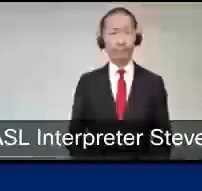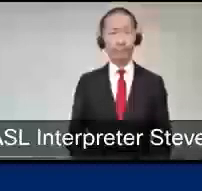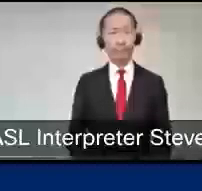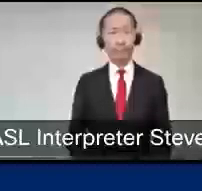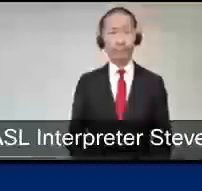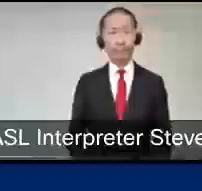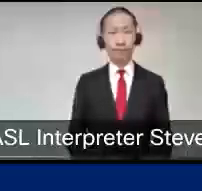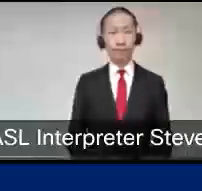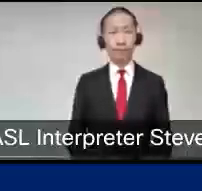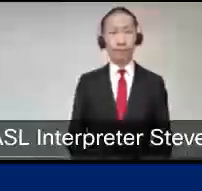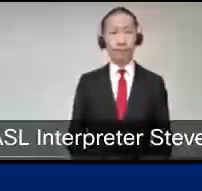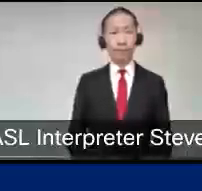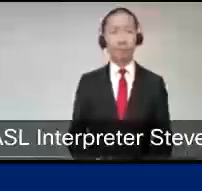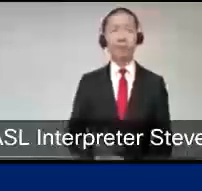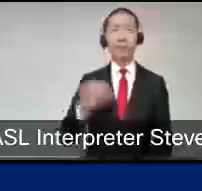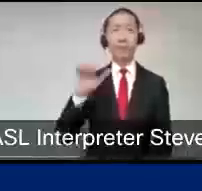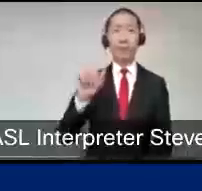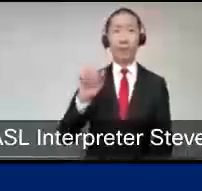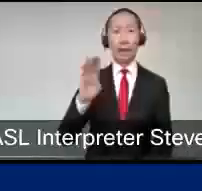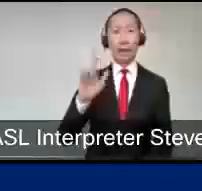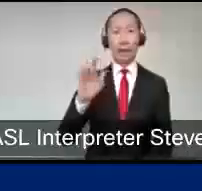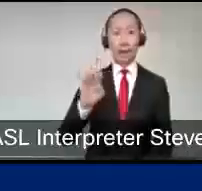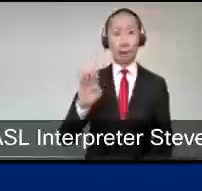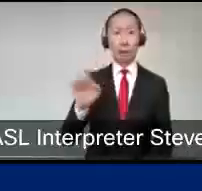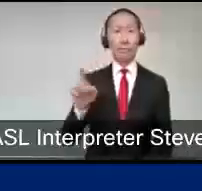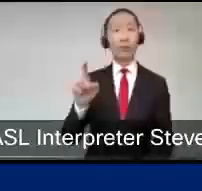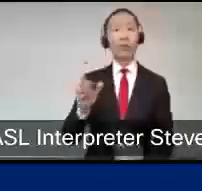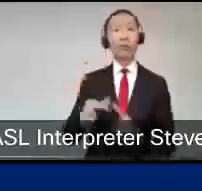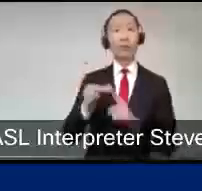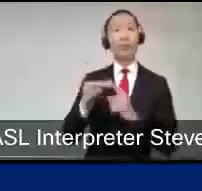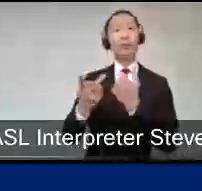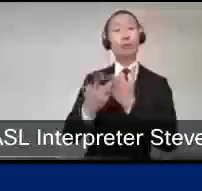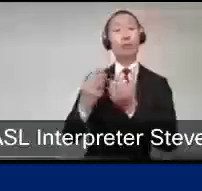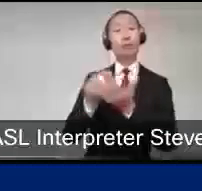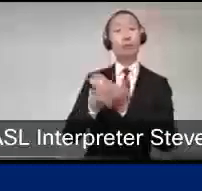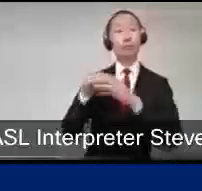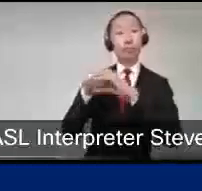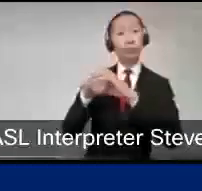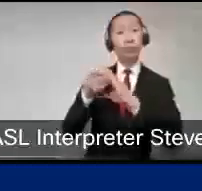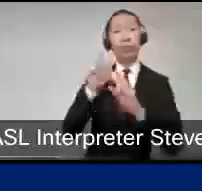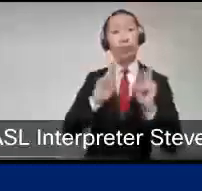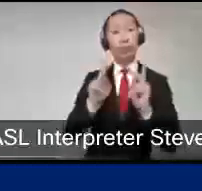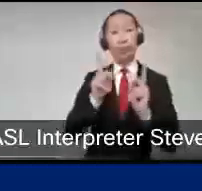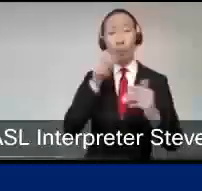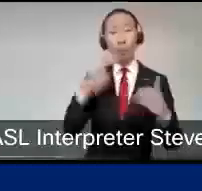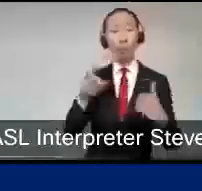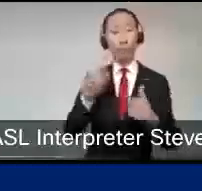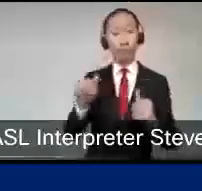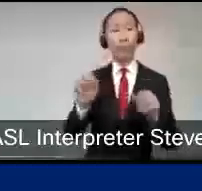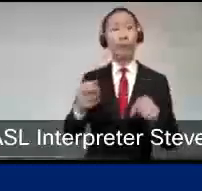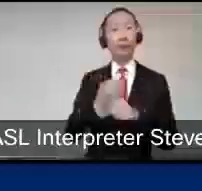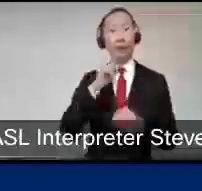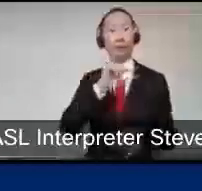Thank you. So ABLE is a special savings account for people with disabilities to use for